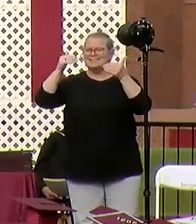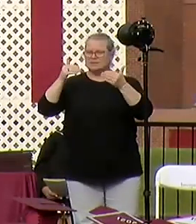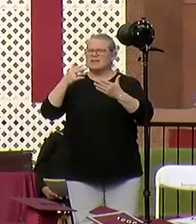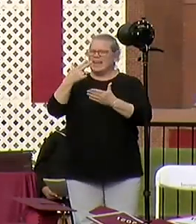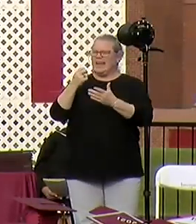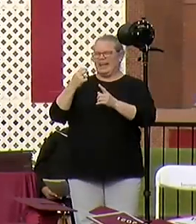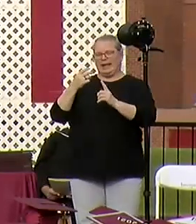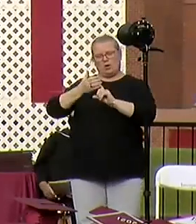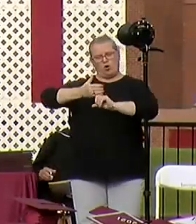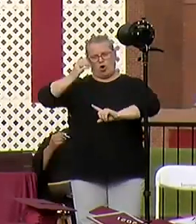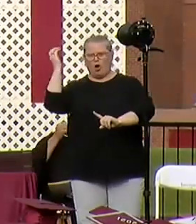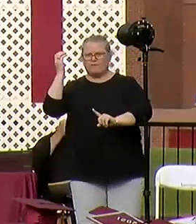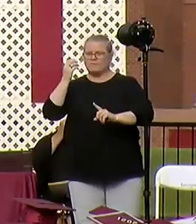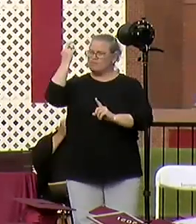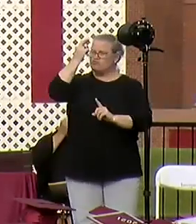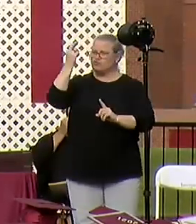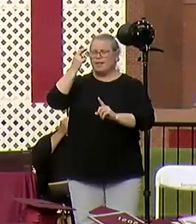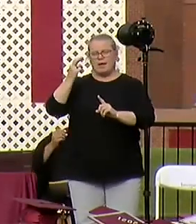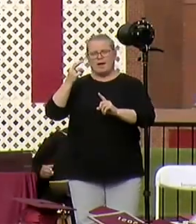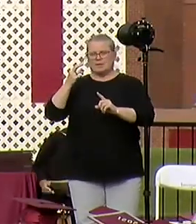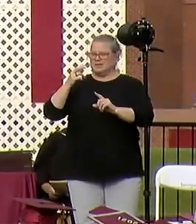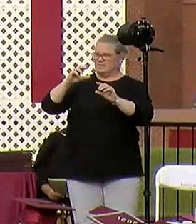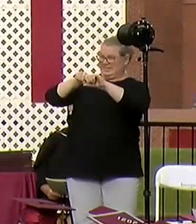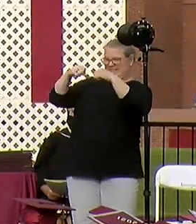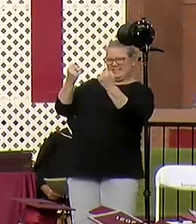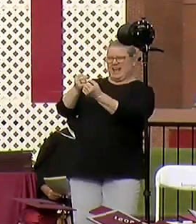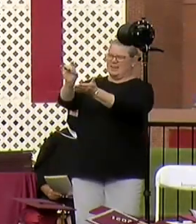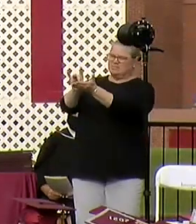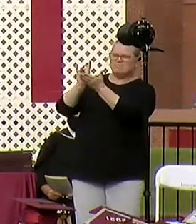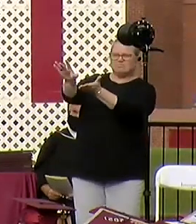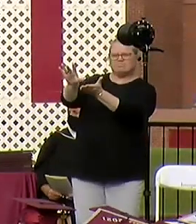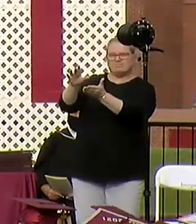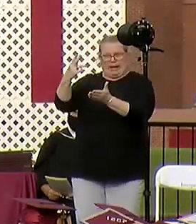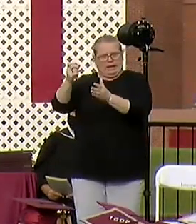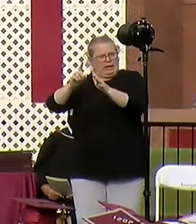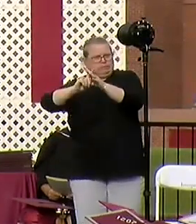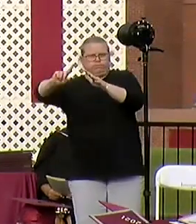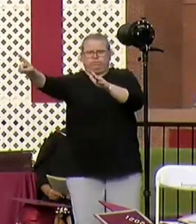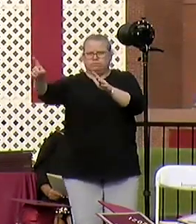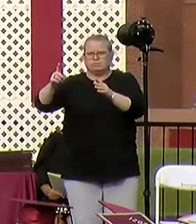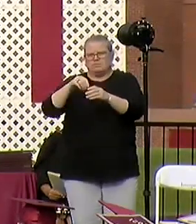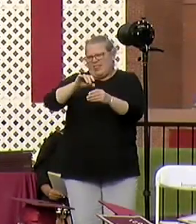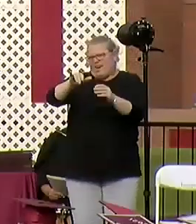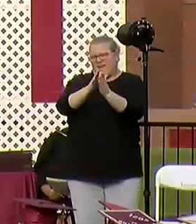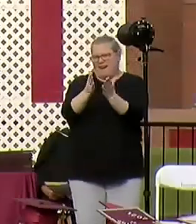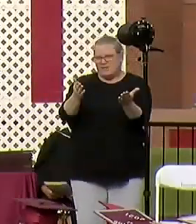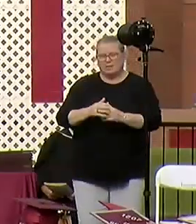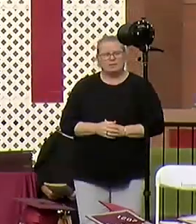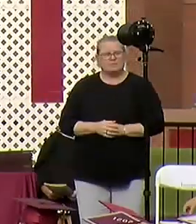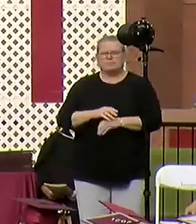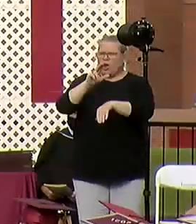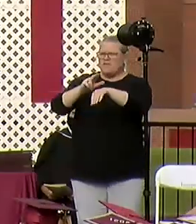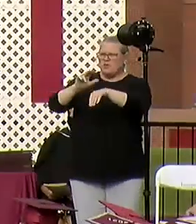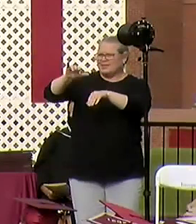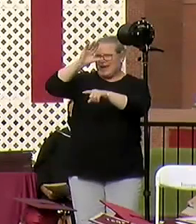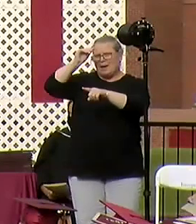in the dystopian society of Bradbury's novel, and he ends up running for his life. Of course, Montag has good reason to want